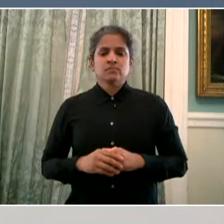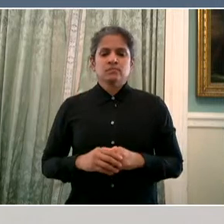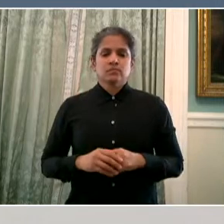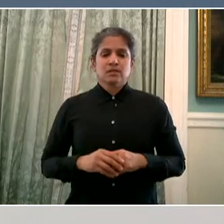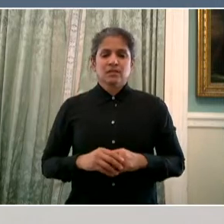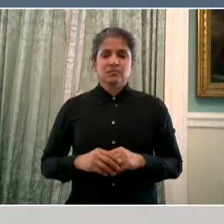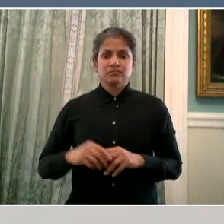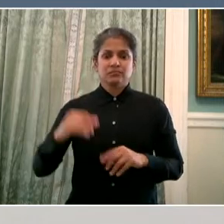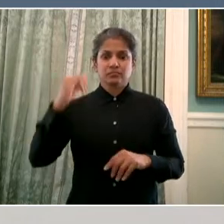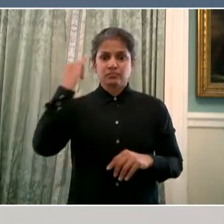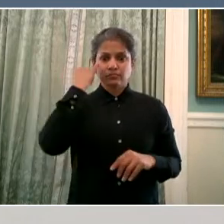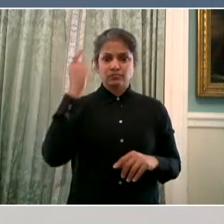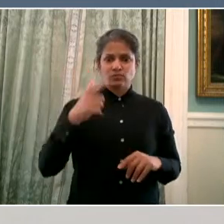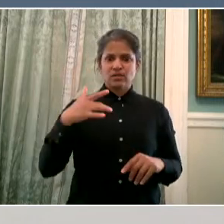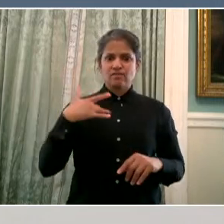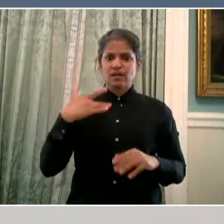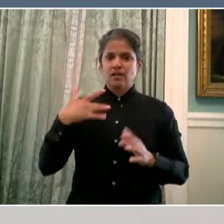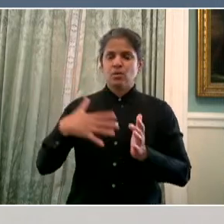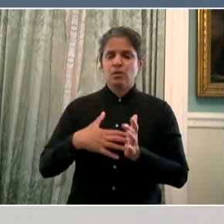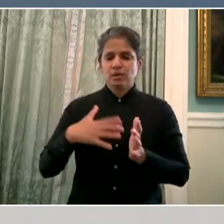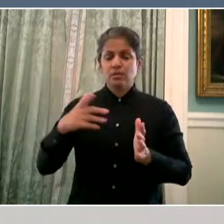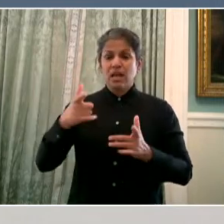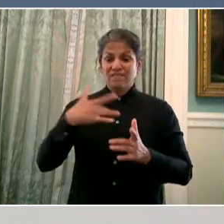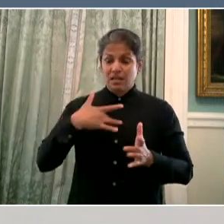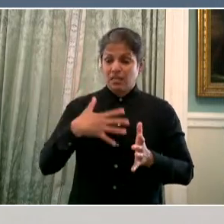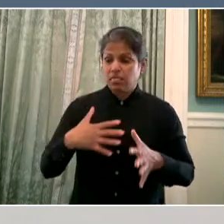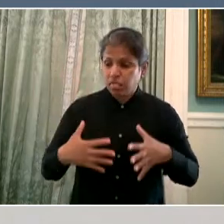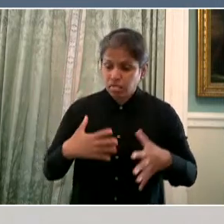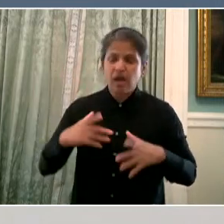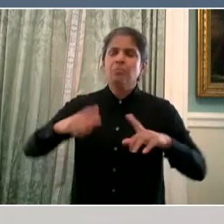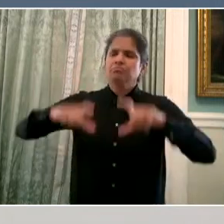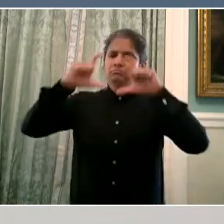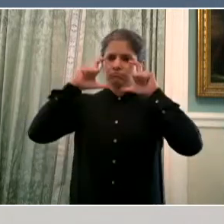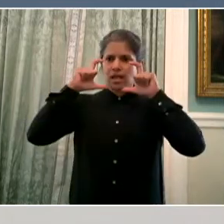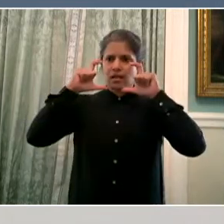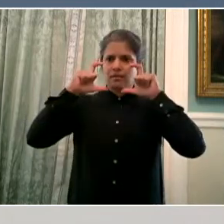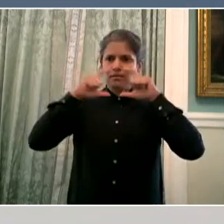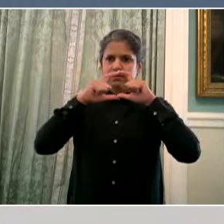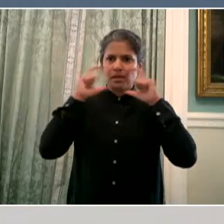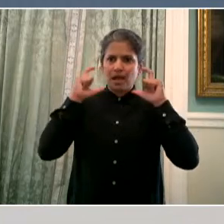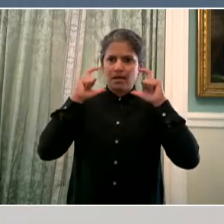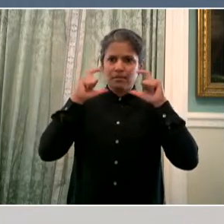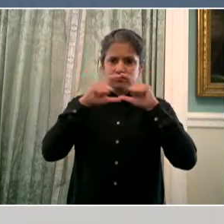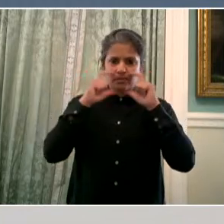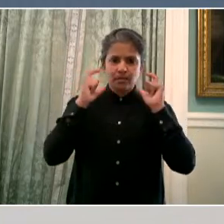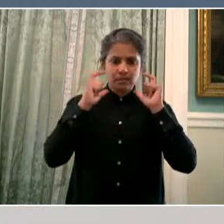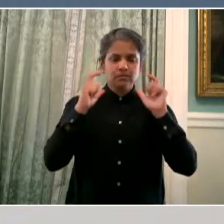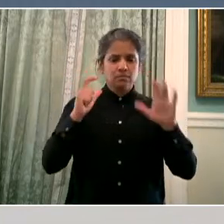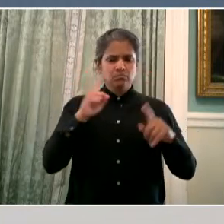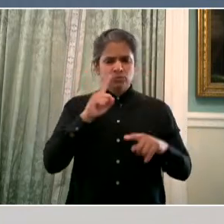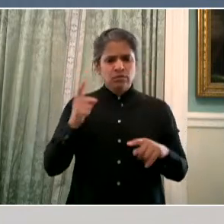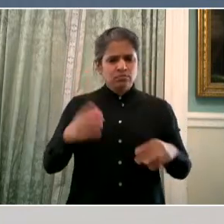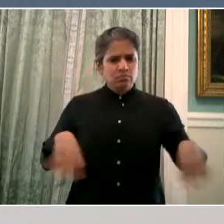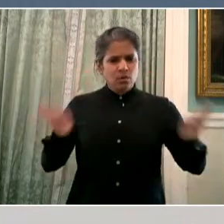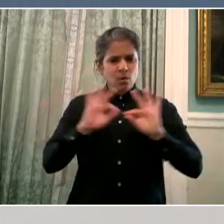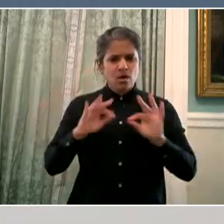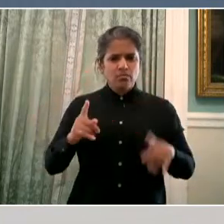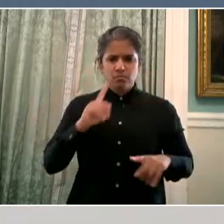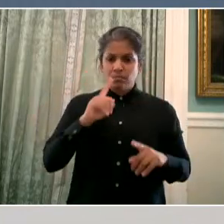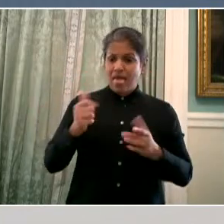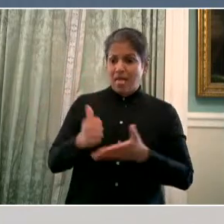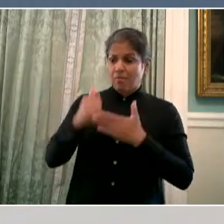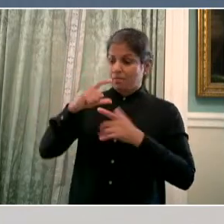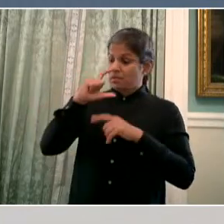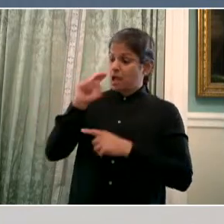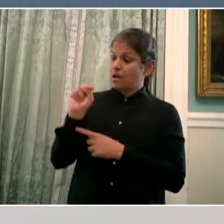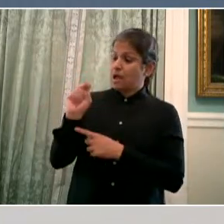high filtration mask. Those continue to be a useful tool if you want or need them. N95 masks are available for pickup